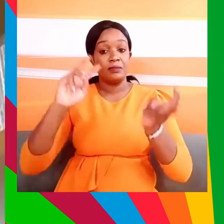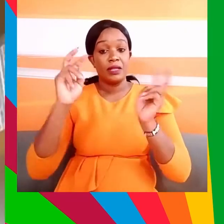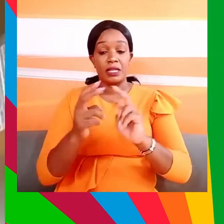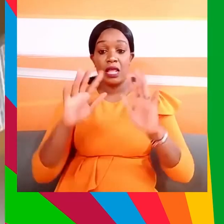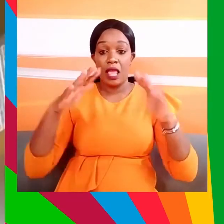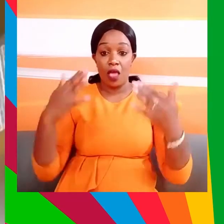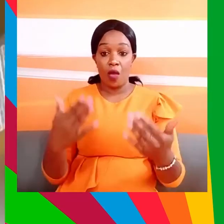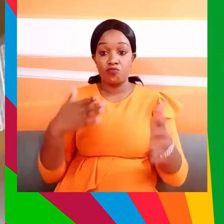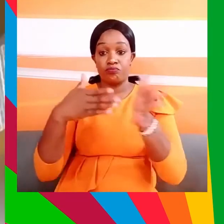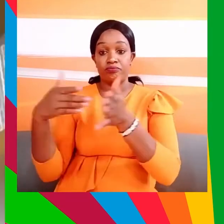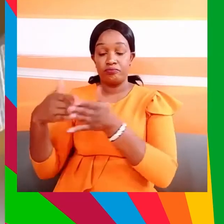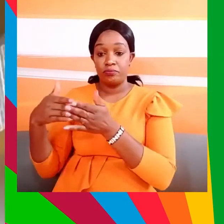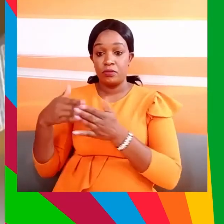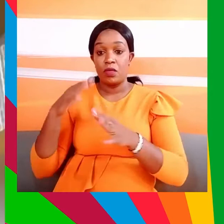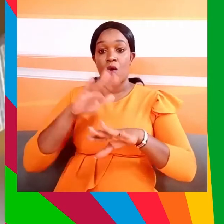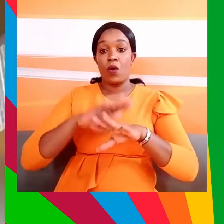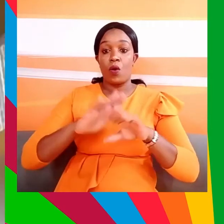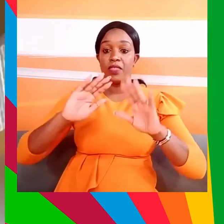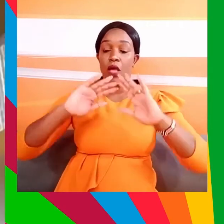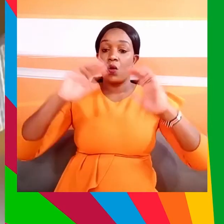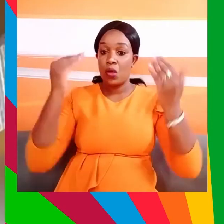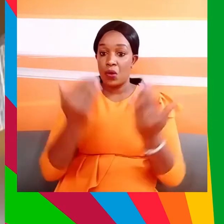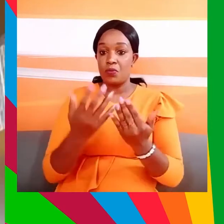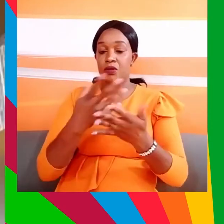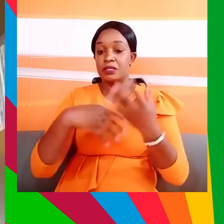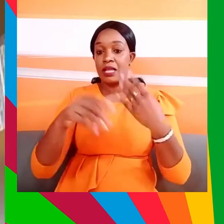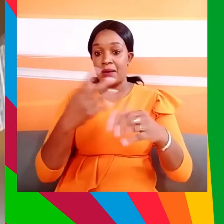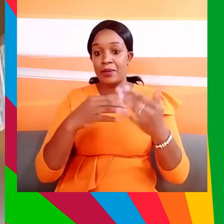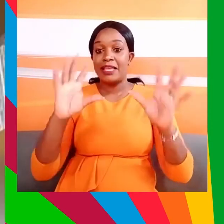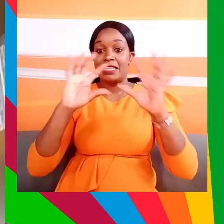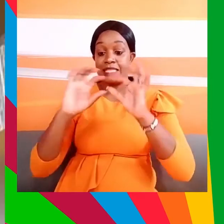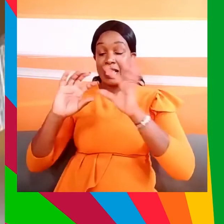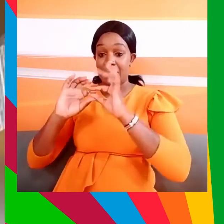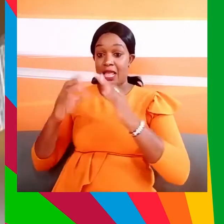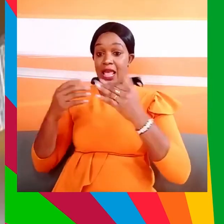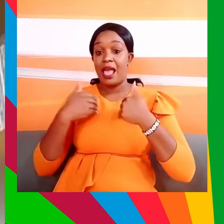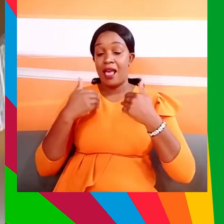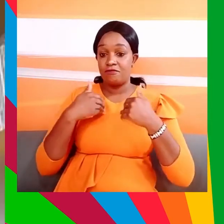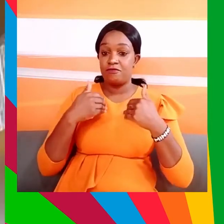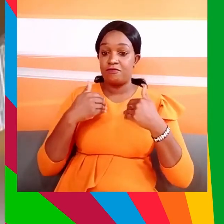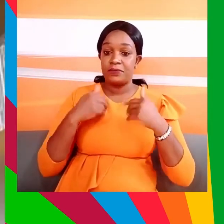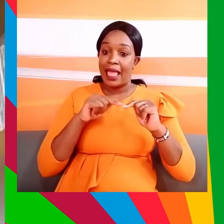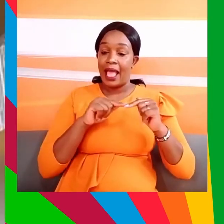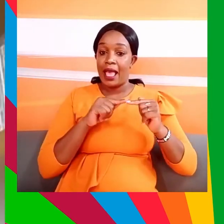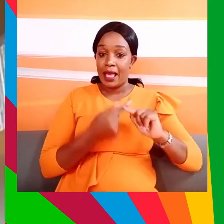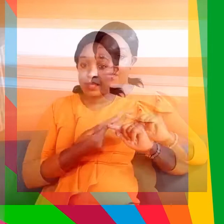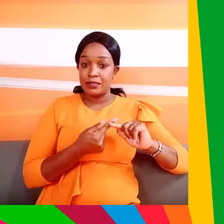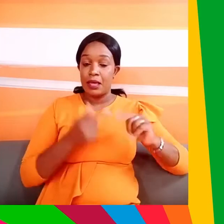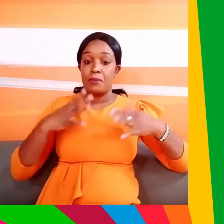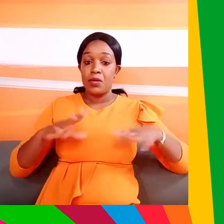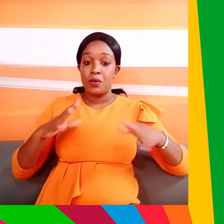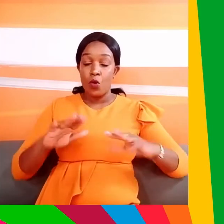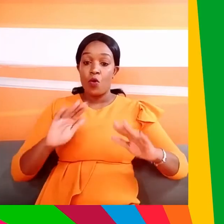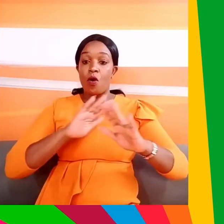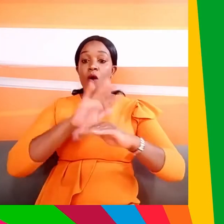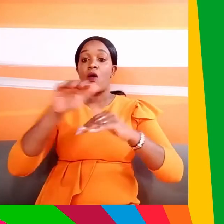the global supply chains have really hurt people, you know, across the world. You know, when consumers